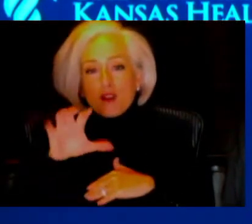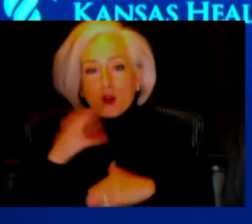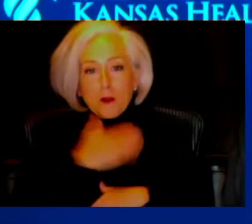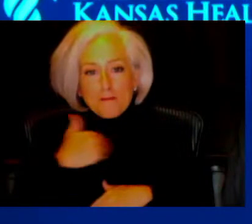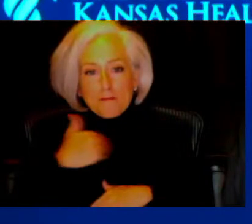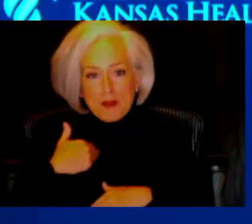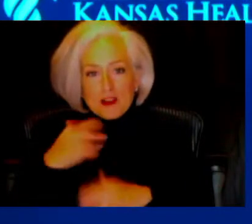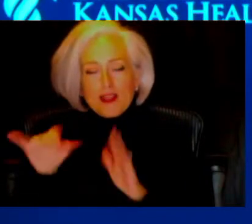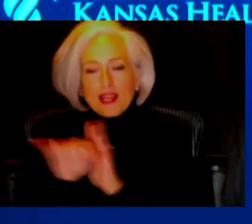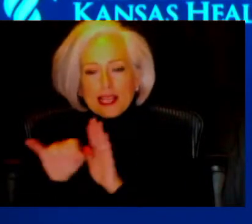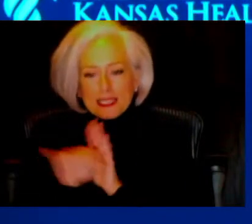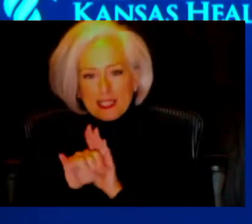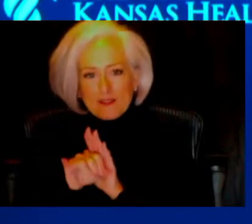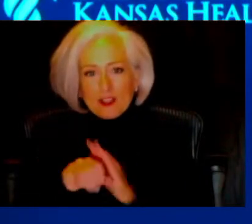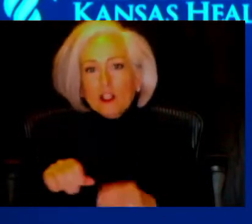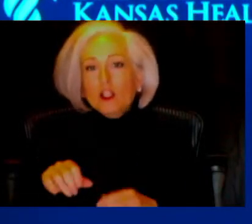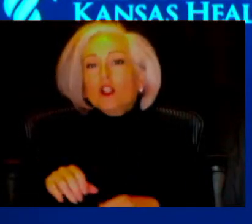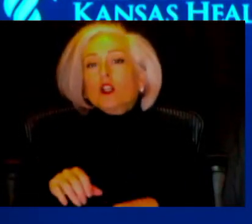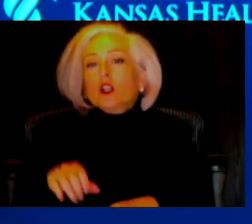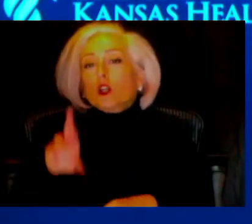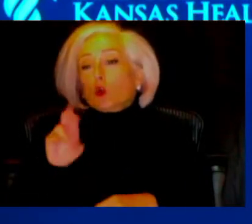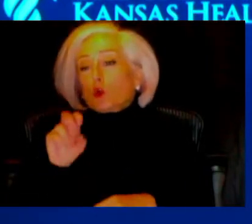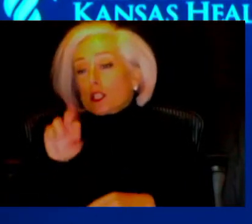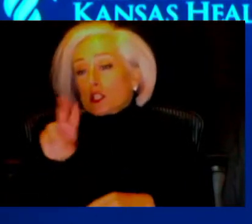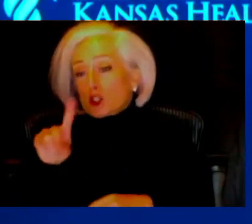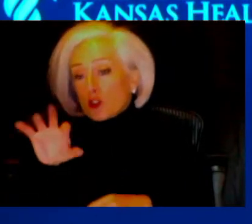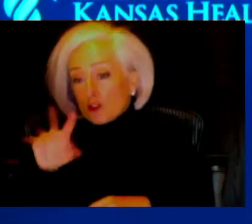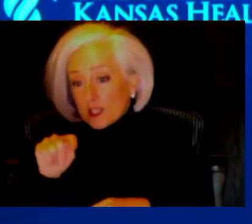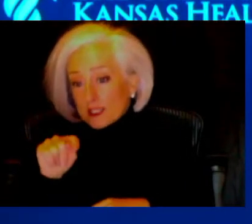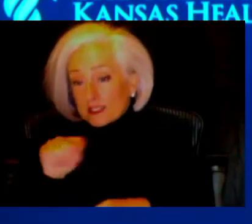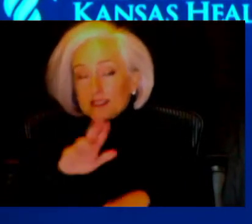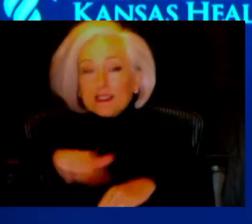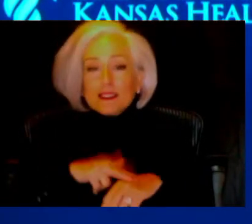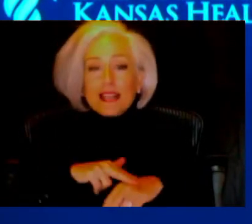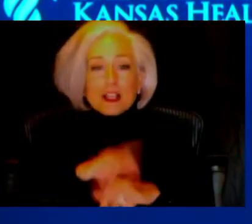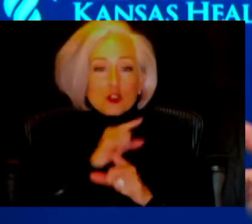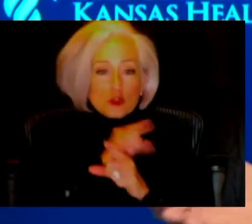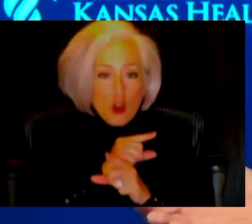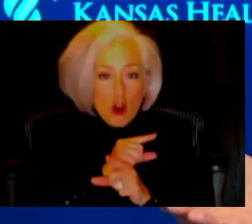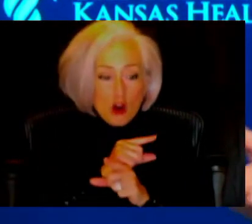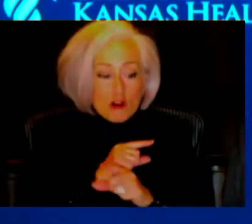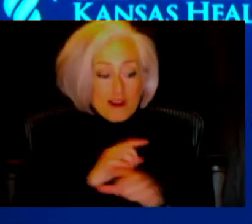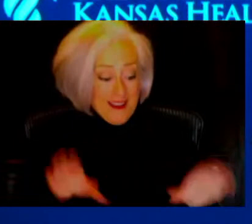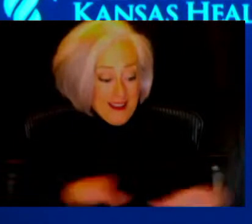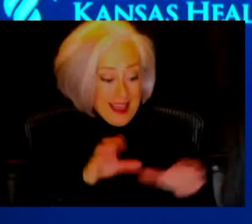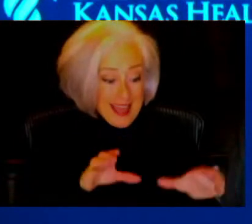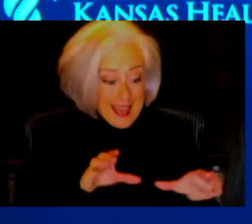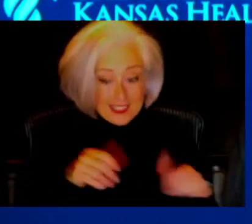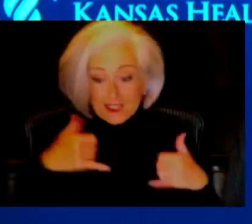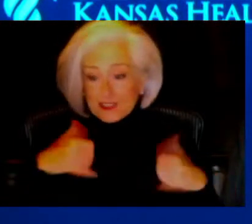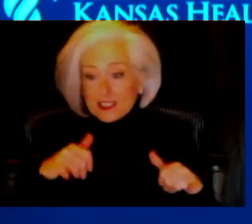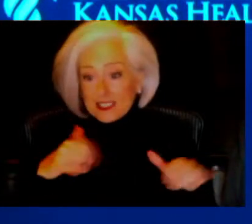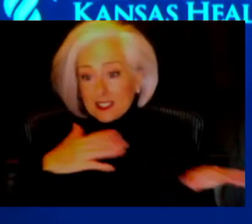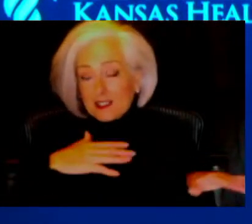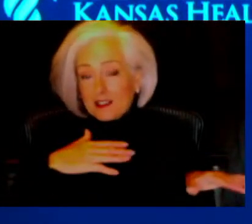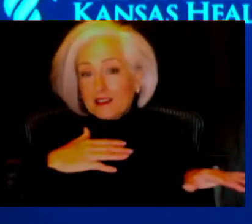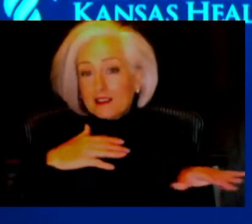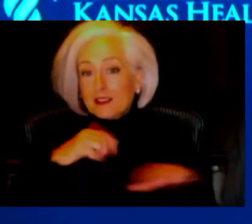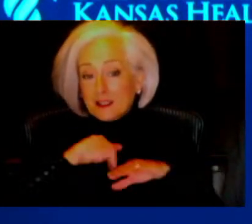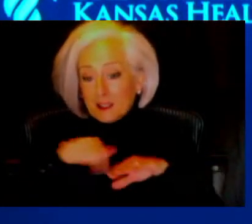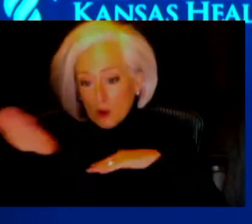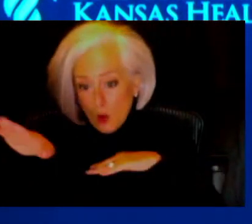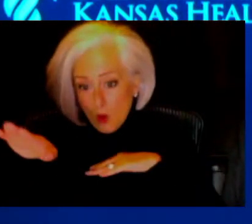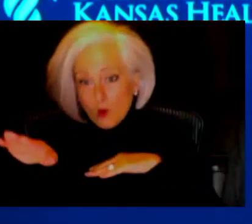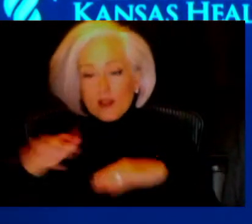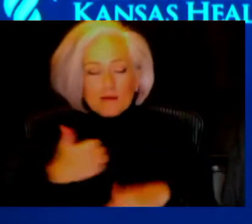have reservists, National Guard that are active and that are still deploying, and then veterans such as myself and Dr. Ulinski.